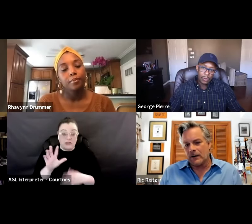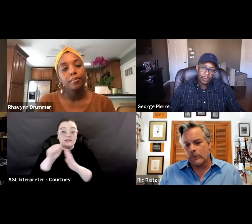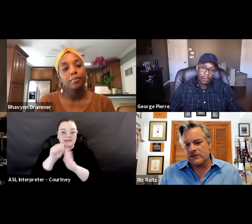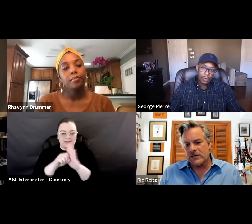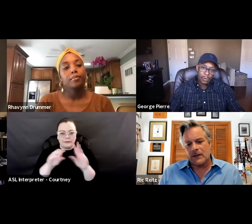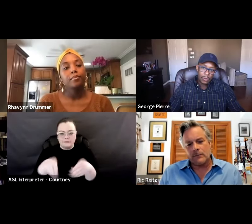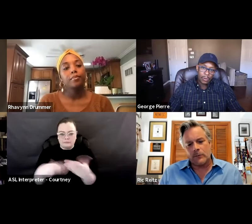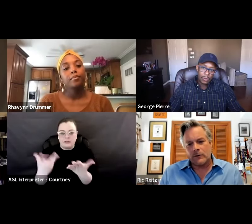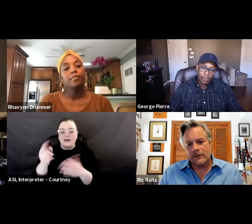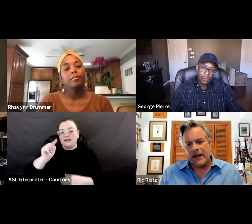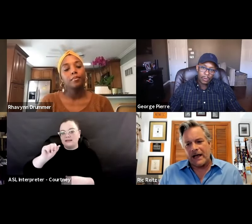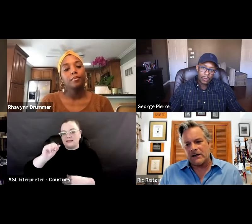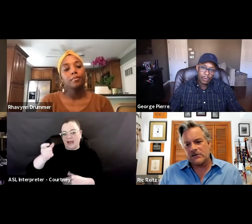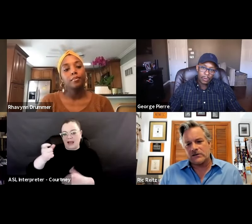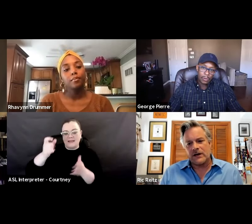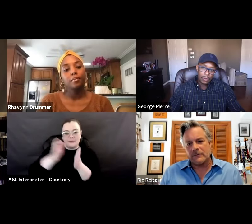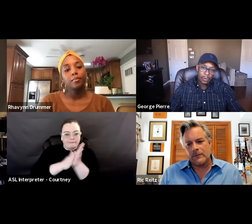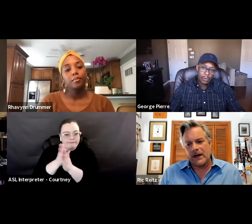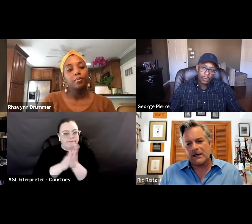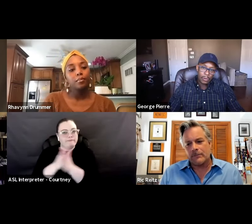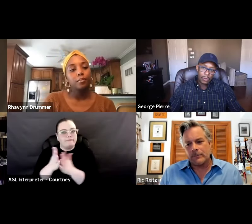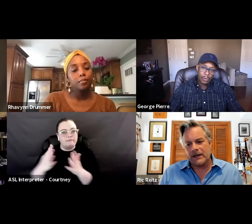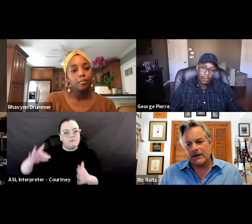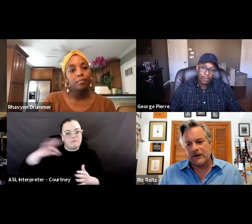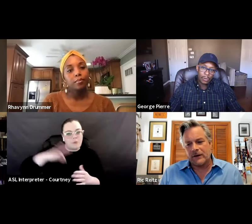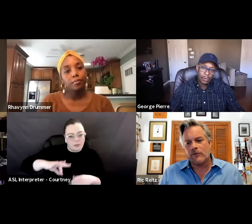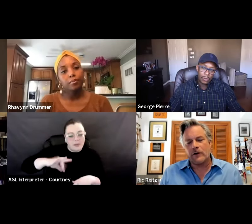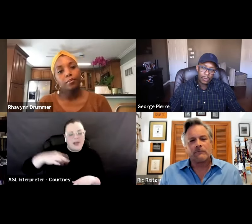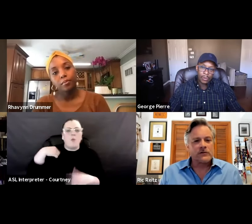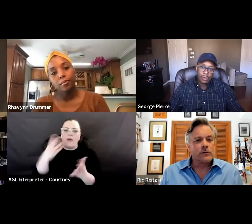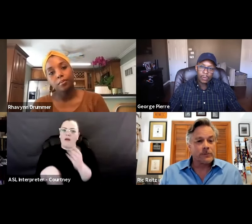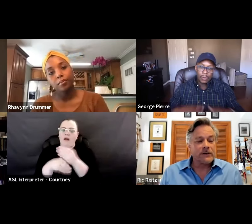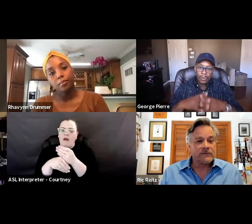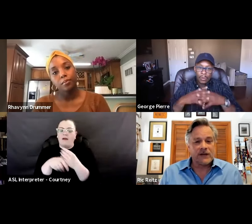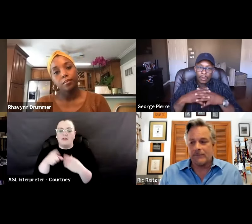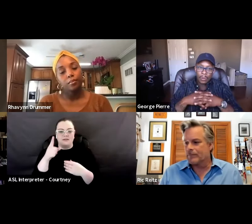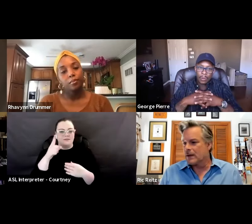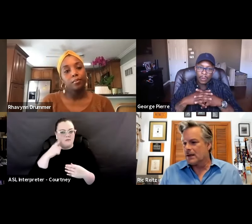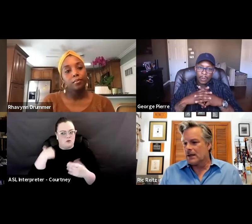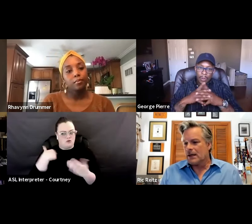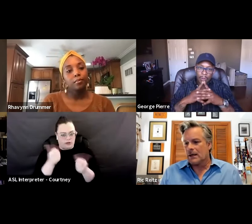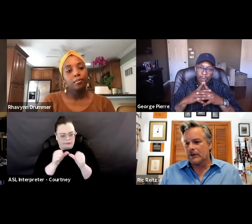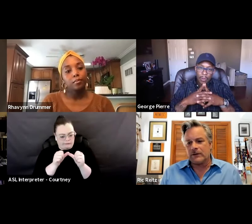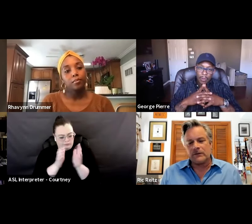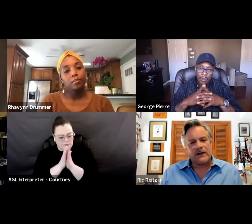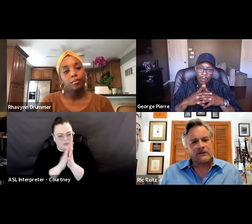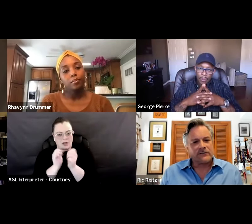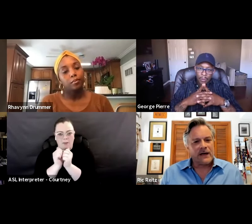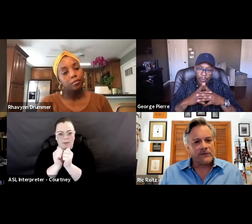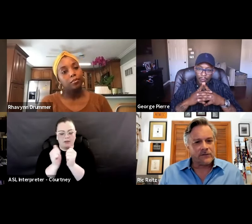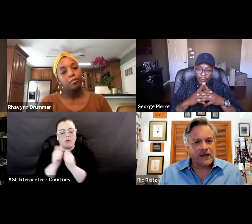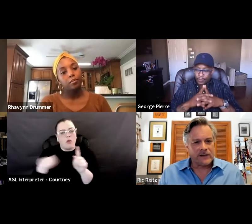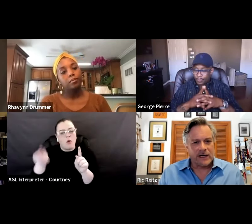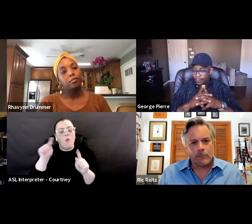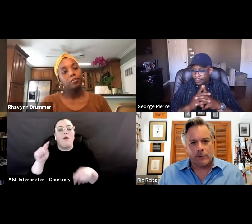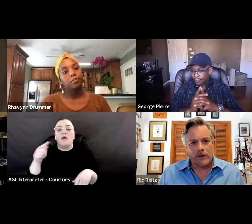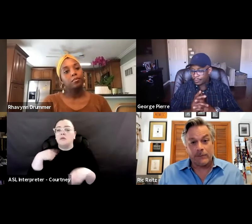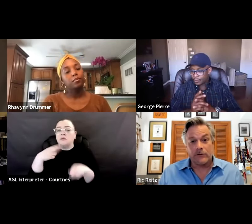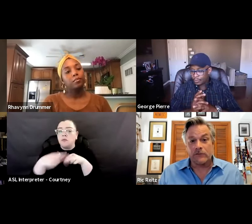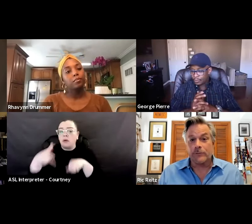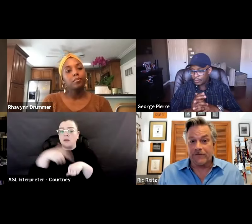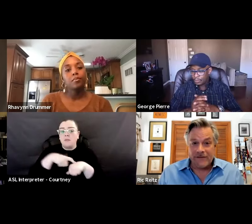And we jumped on board with a package to try to remain competitive. And over a short period of time, between 2005 and 2008,